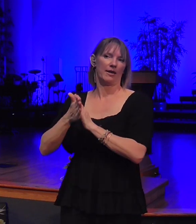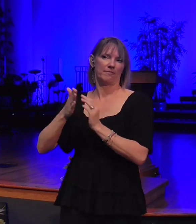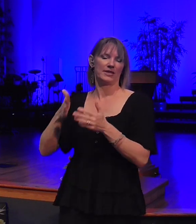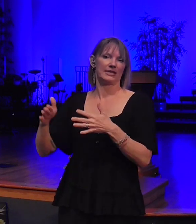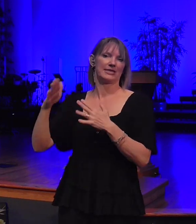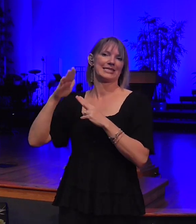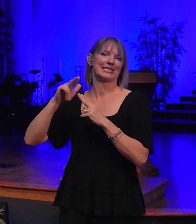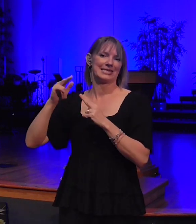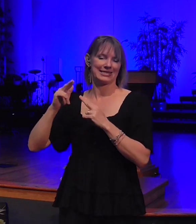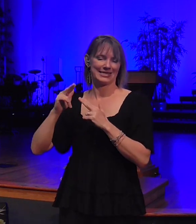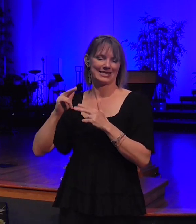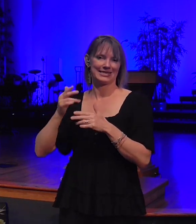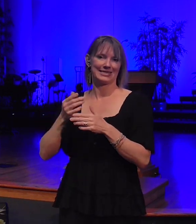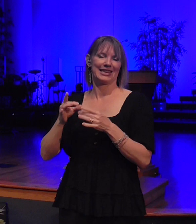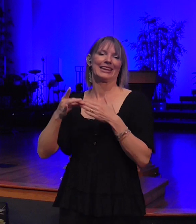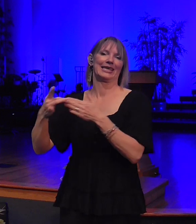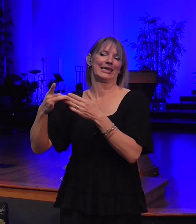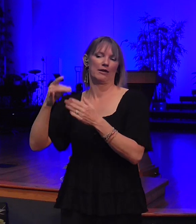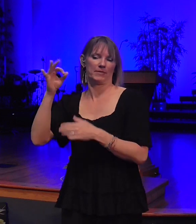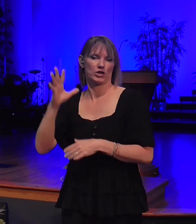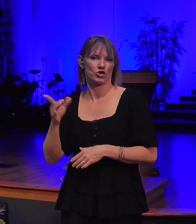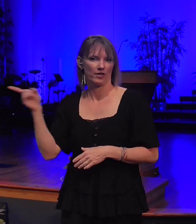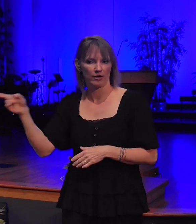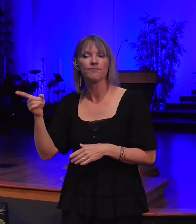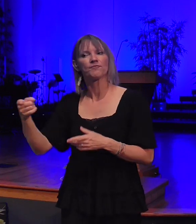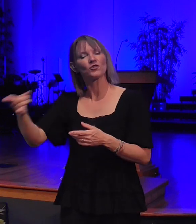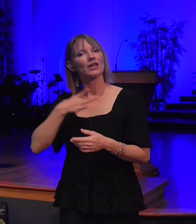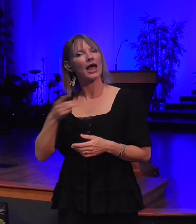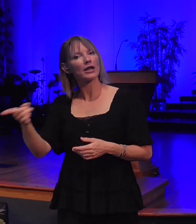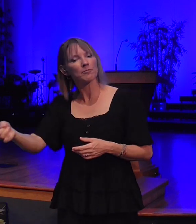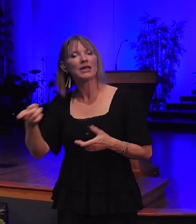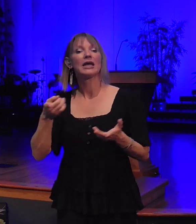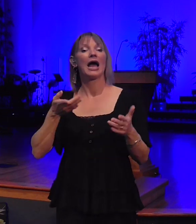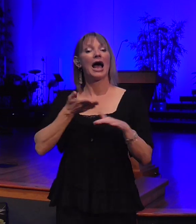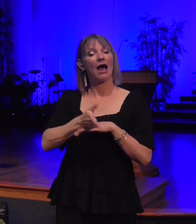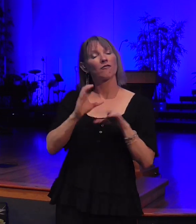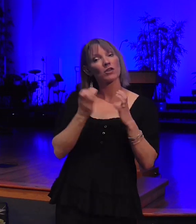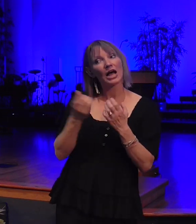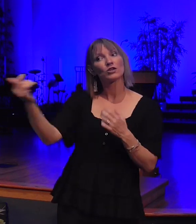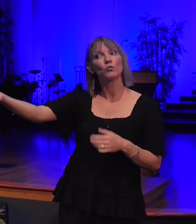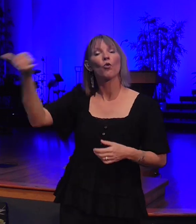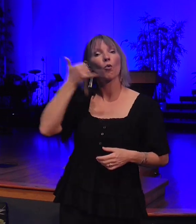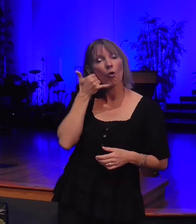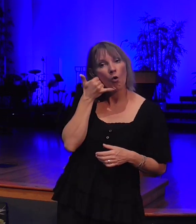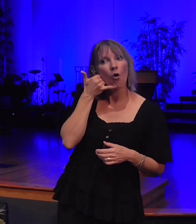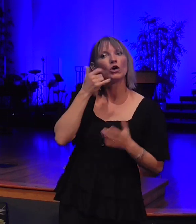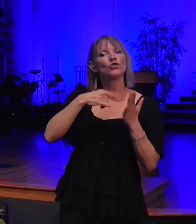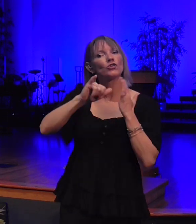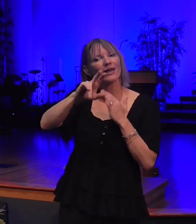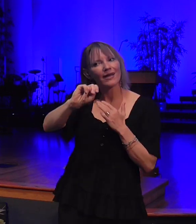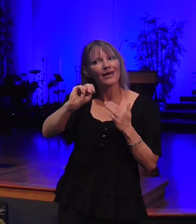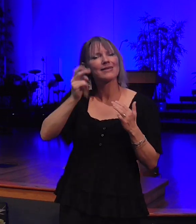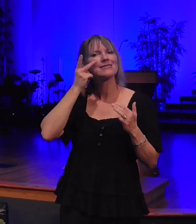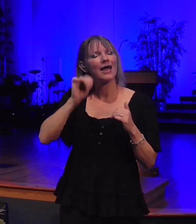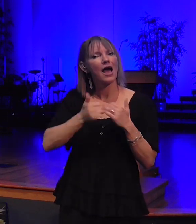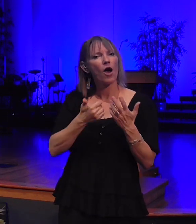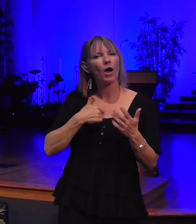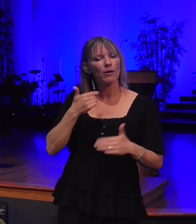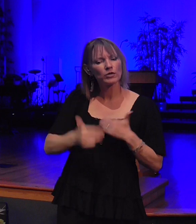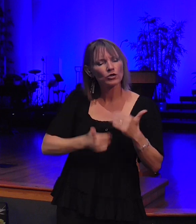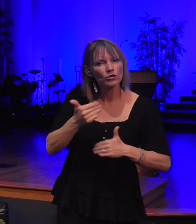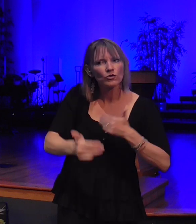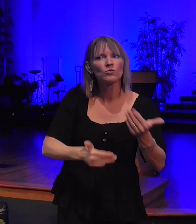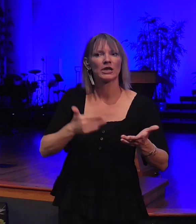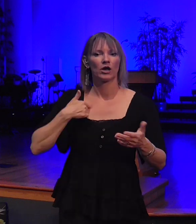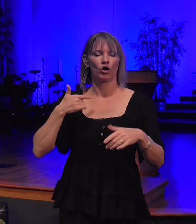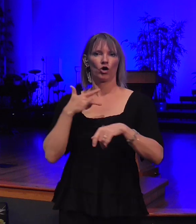me. And she'd call me on the phone afterwards. And she'd check in and see how I was doing as I was moving early through ministry